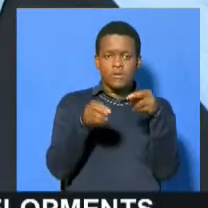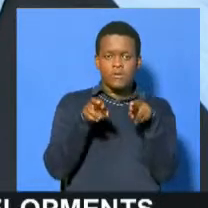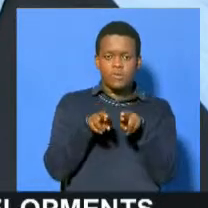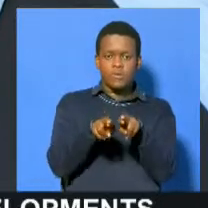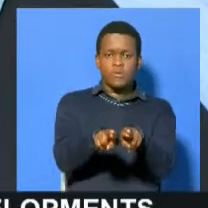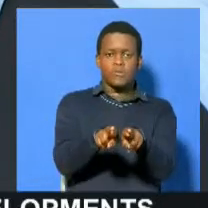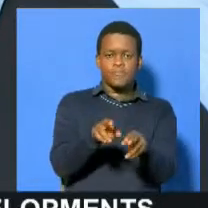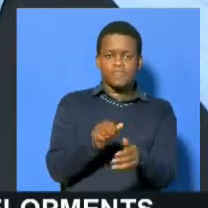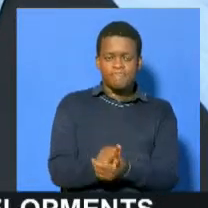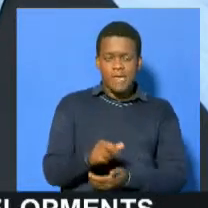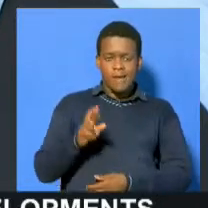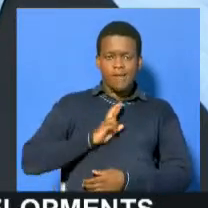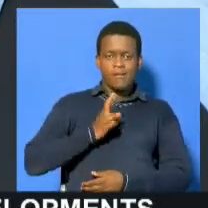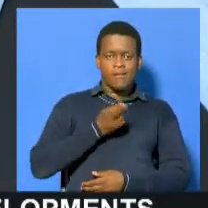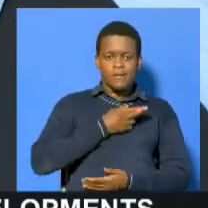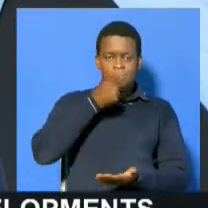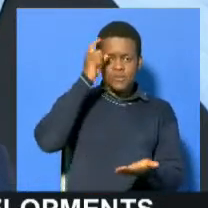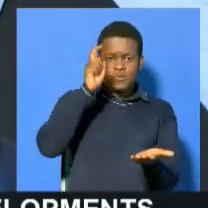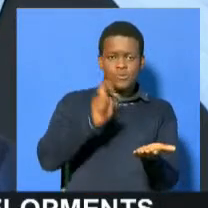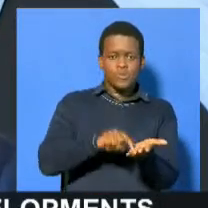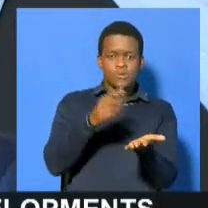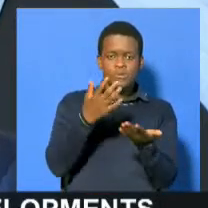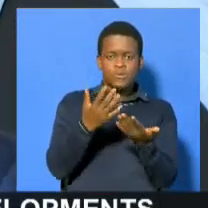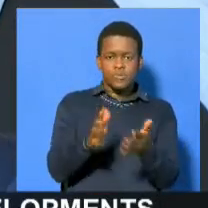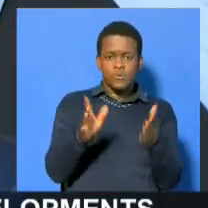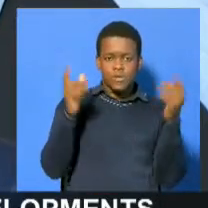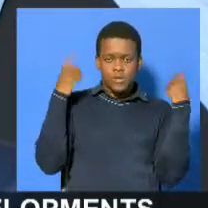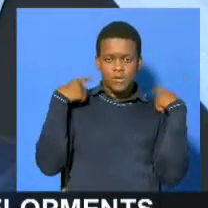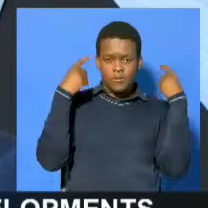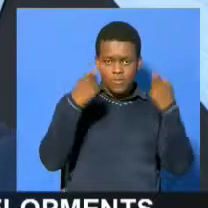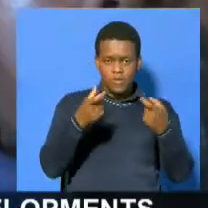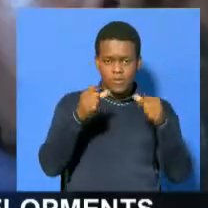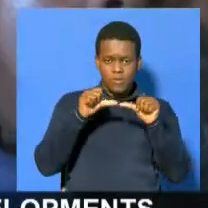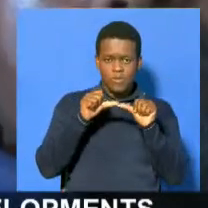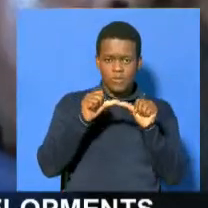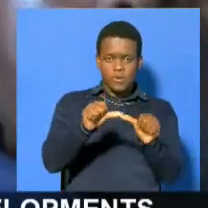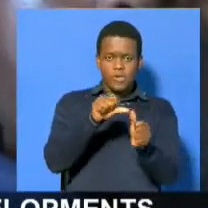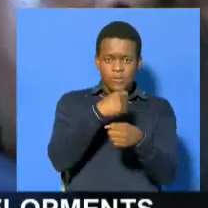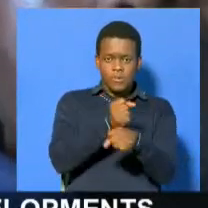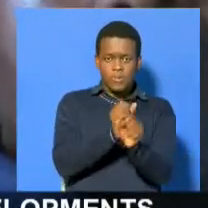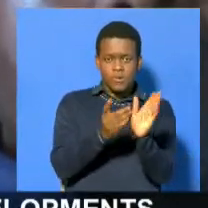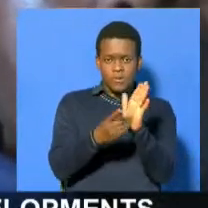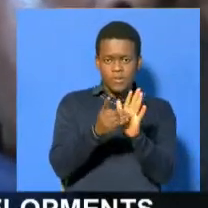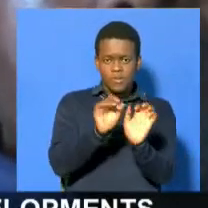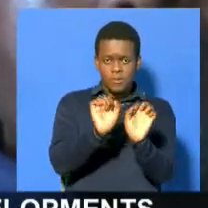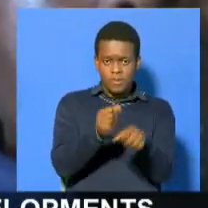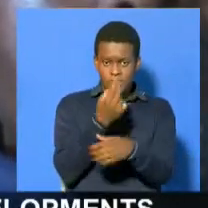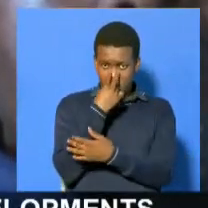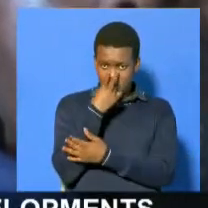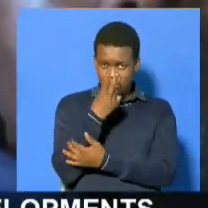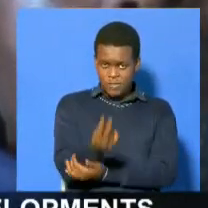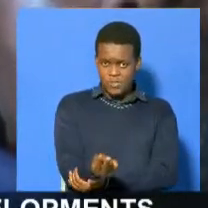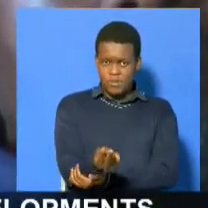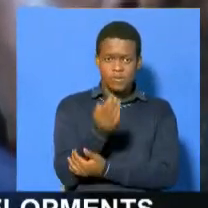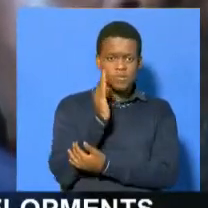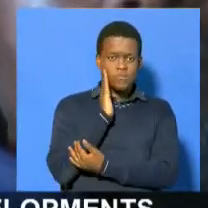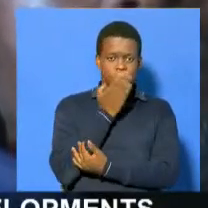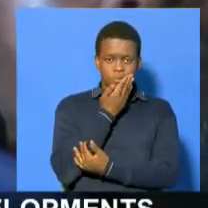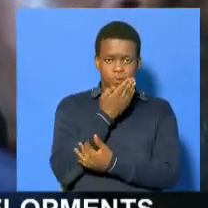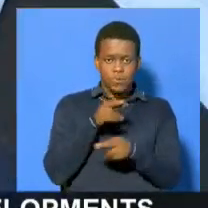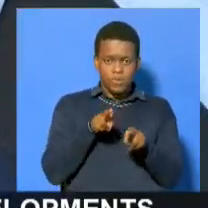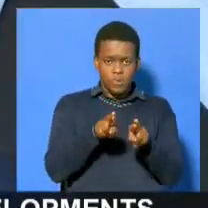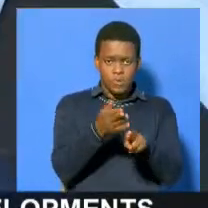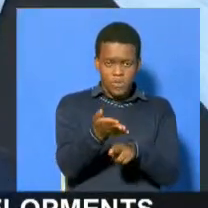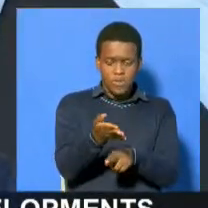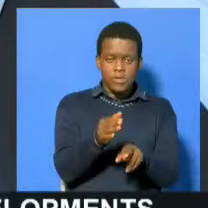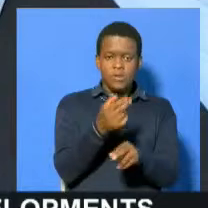puso ditlabololo e di dirile. Ra di bona dikontere, ra bona eng, ra bona motlakase,